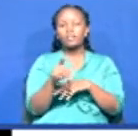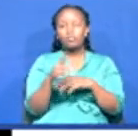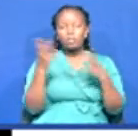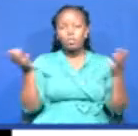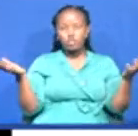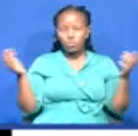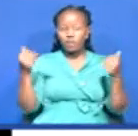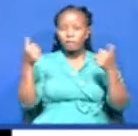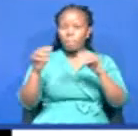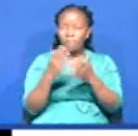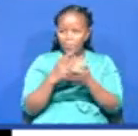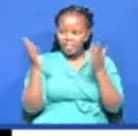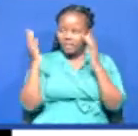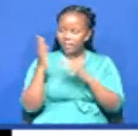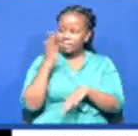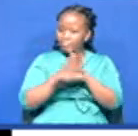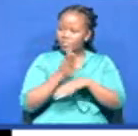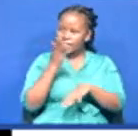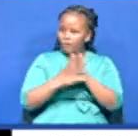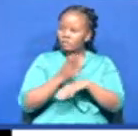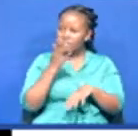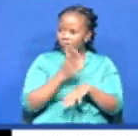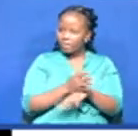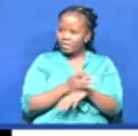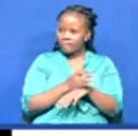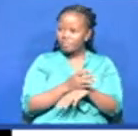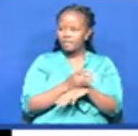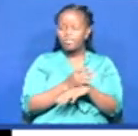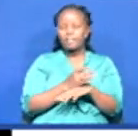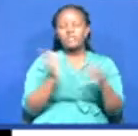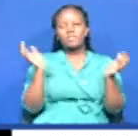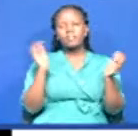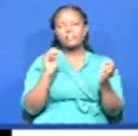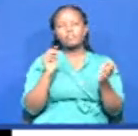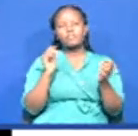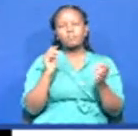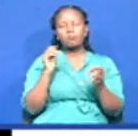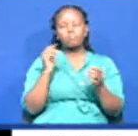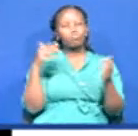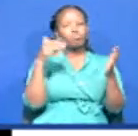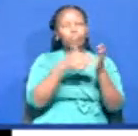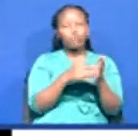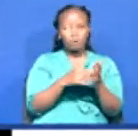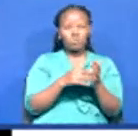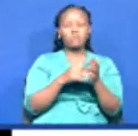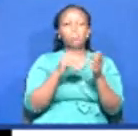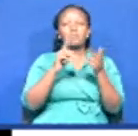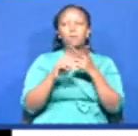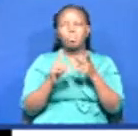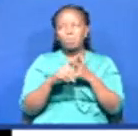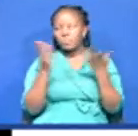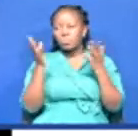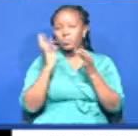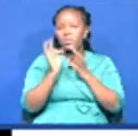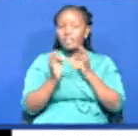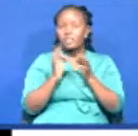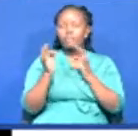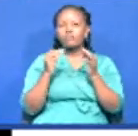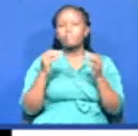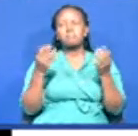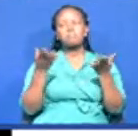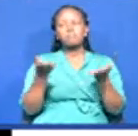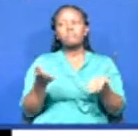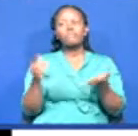anything counterfeited is nabbed, is nipped in the bud, and therefore we